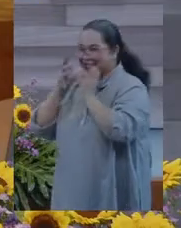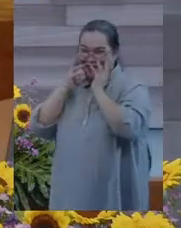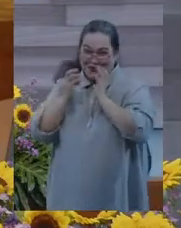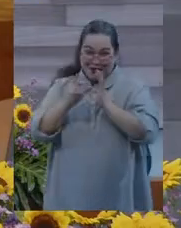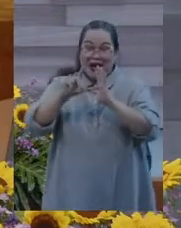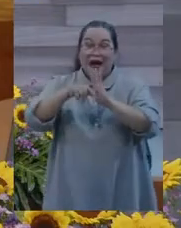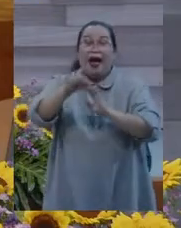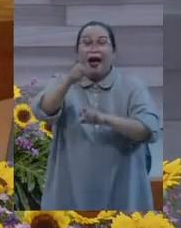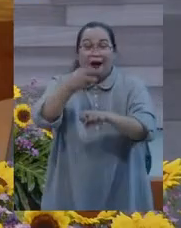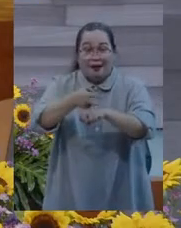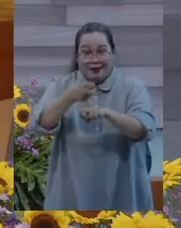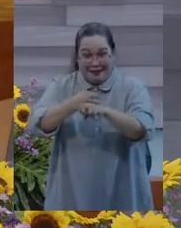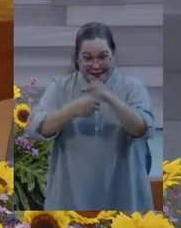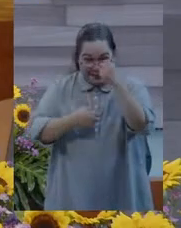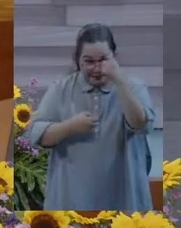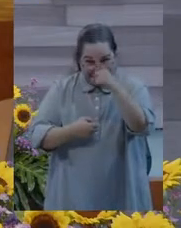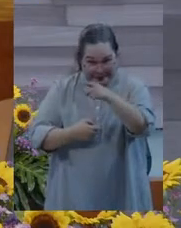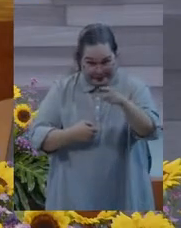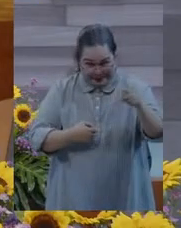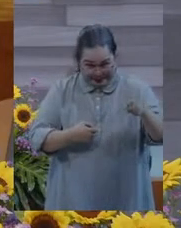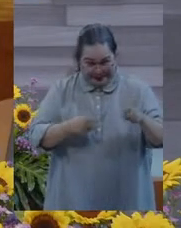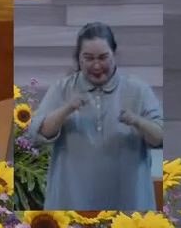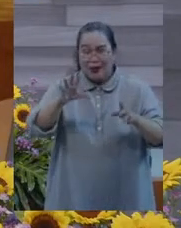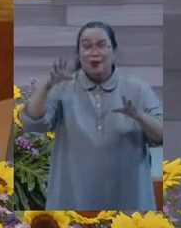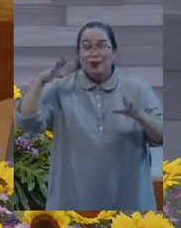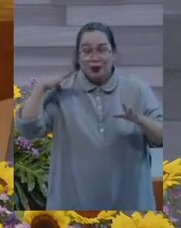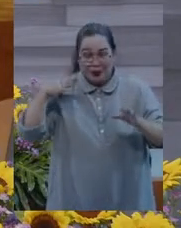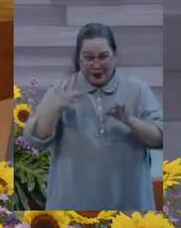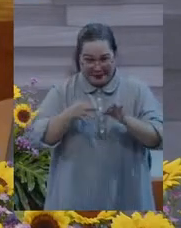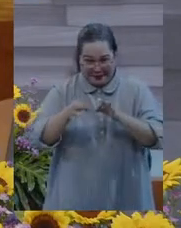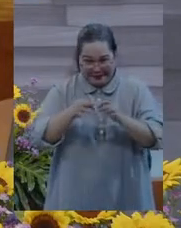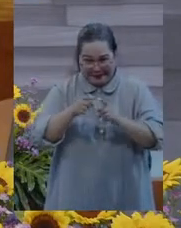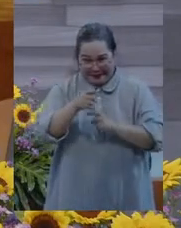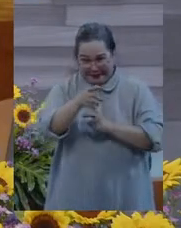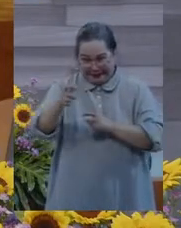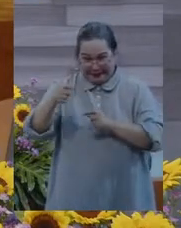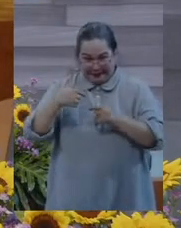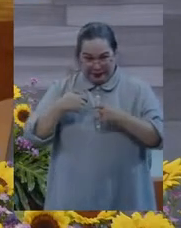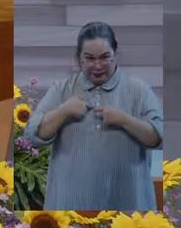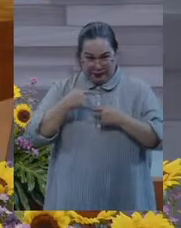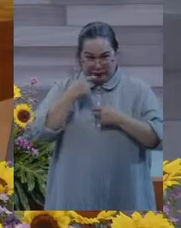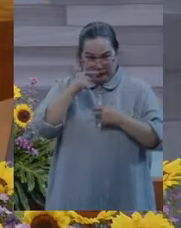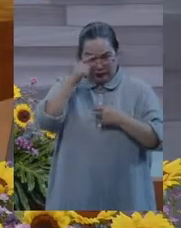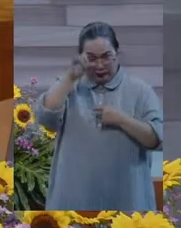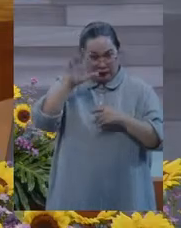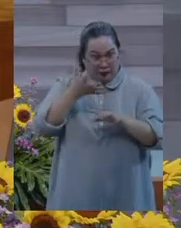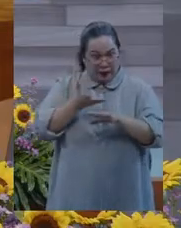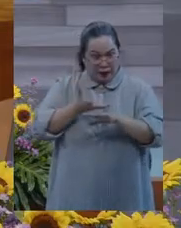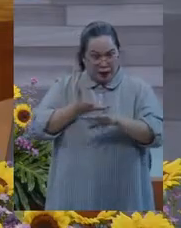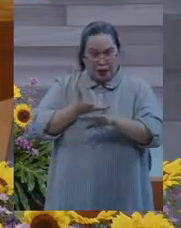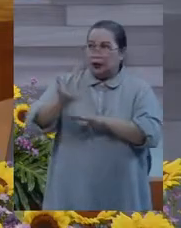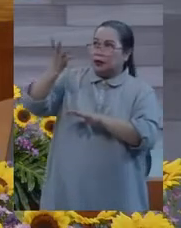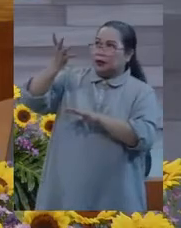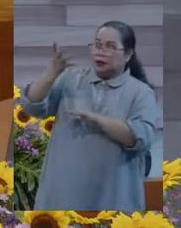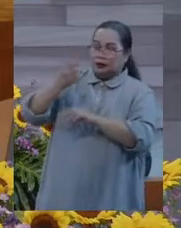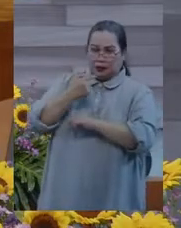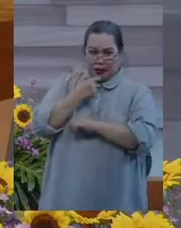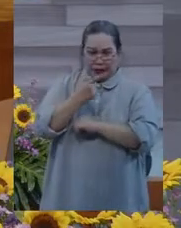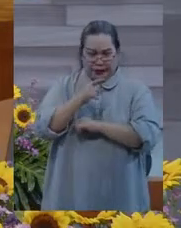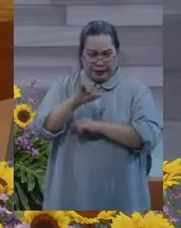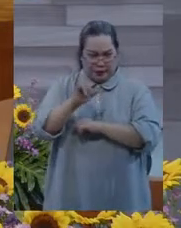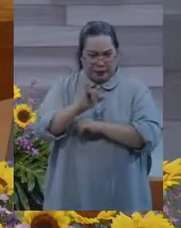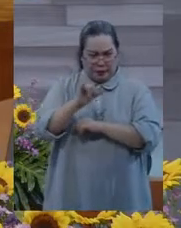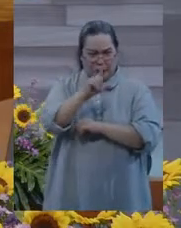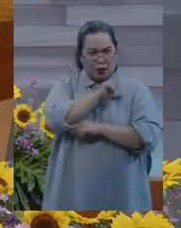po mamaya. He did not presume to pronounce a blasphemous judgment, but said,